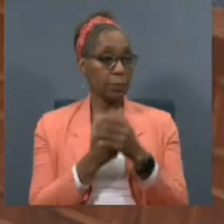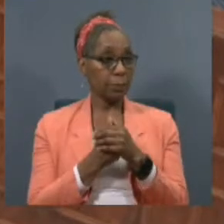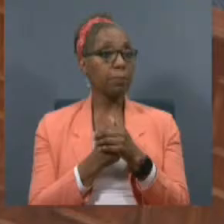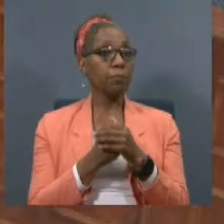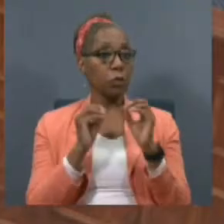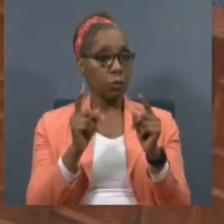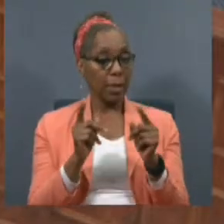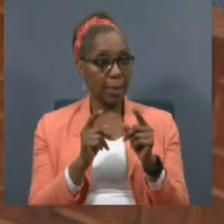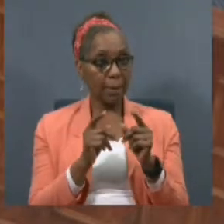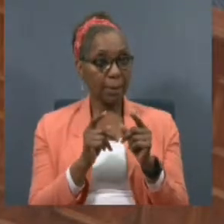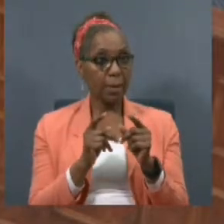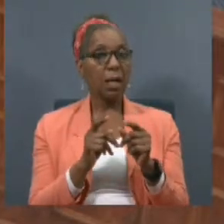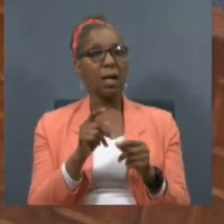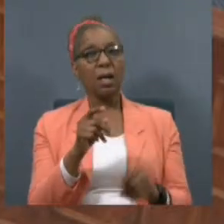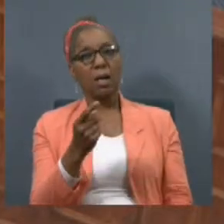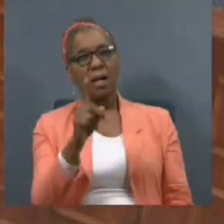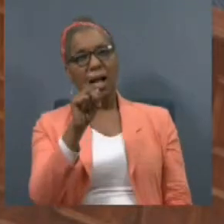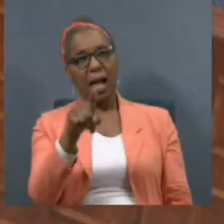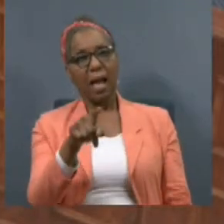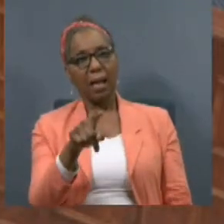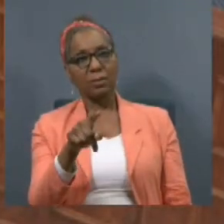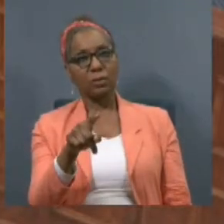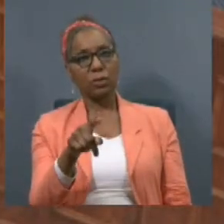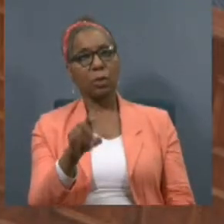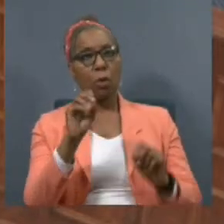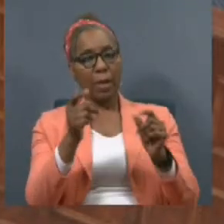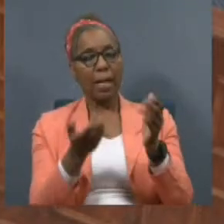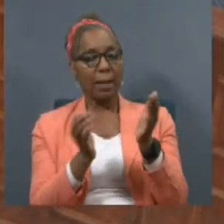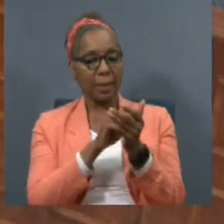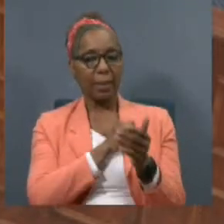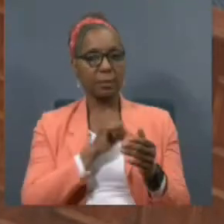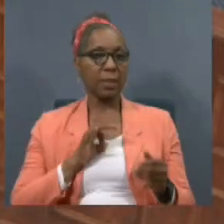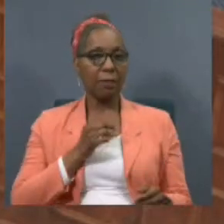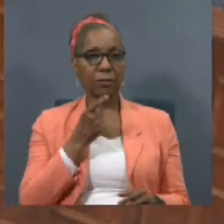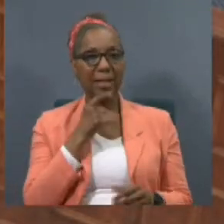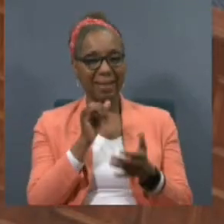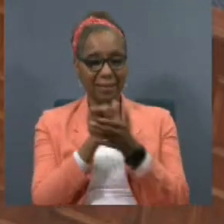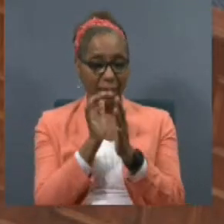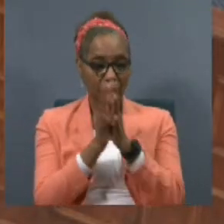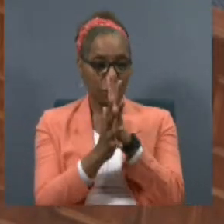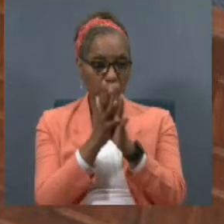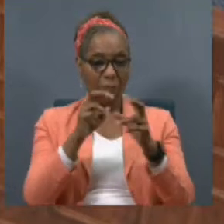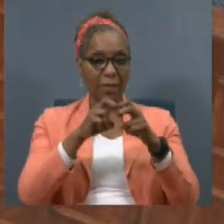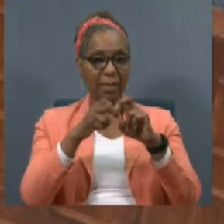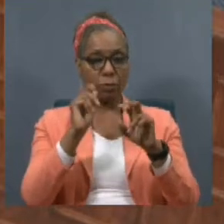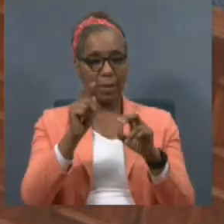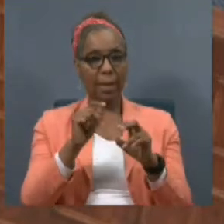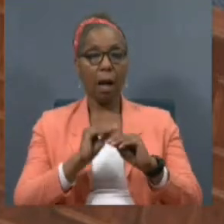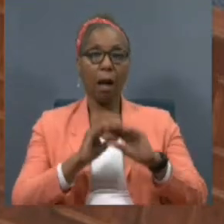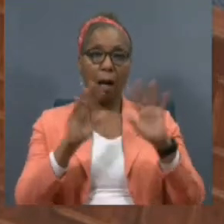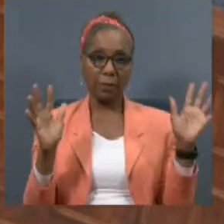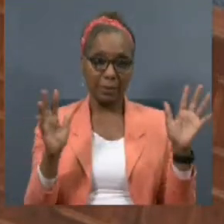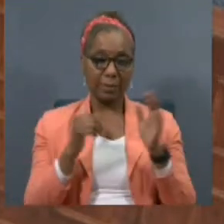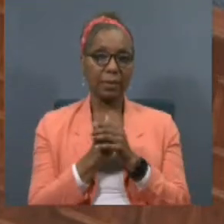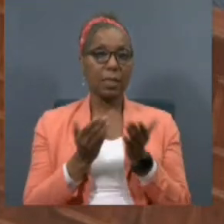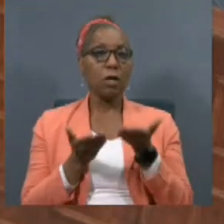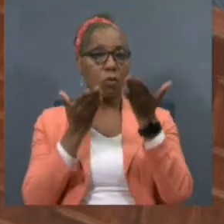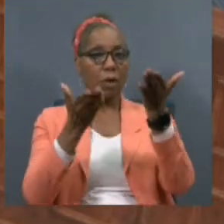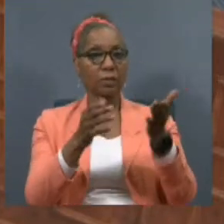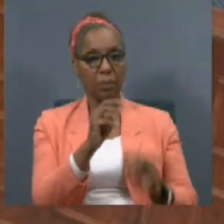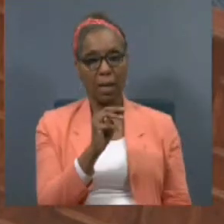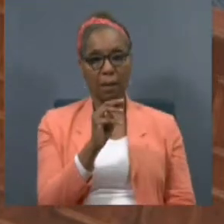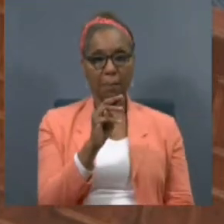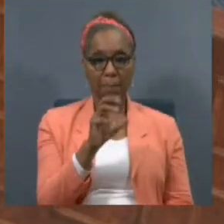I'm just gonna ask one question. Again, Go ahead. staff, so this traffic issue, obviously, raised by Ms.